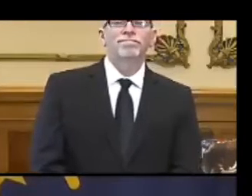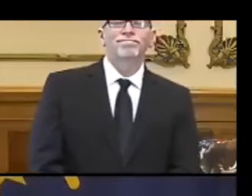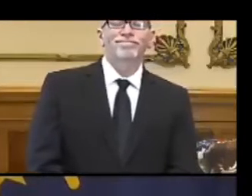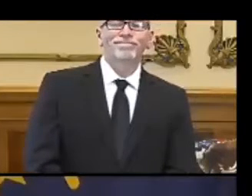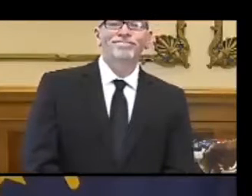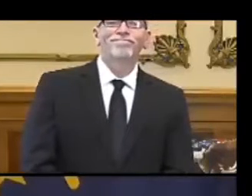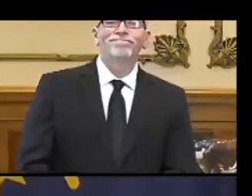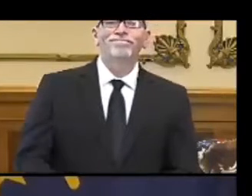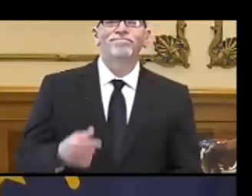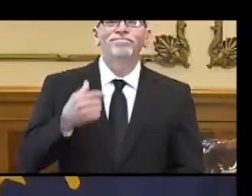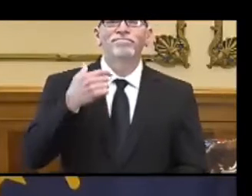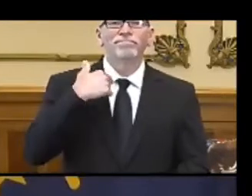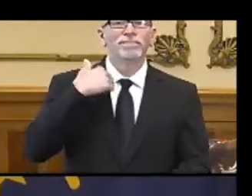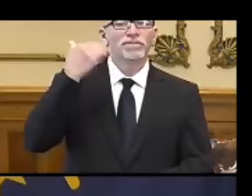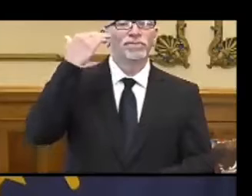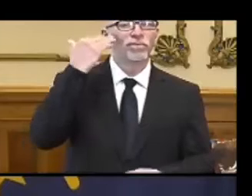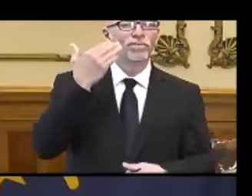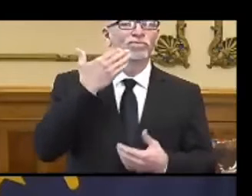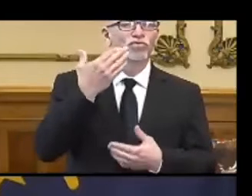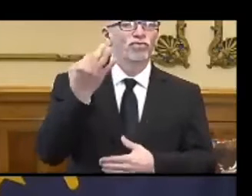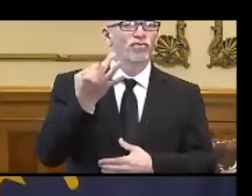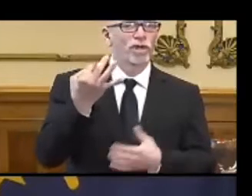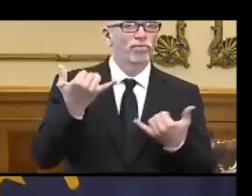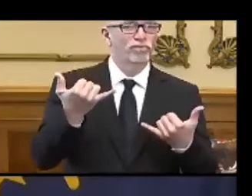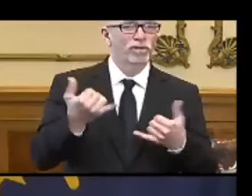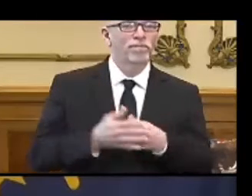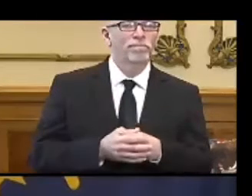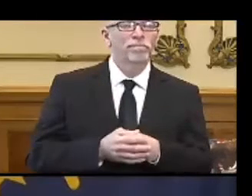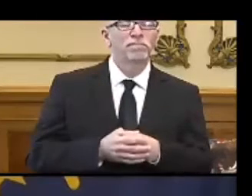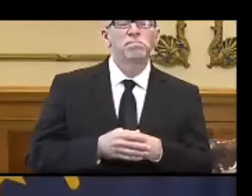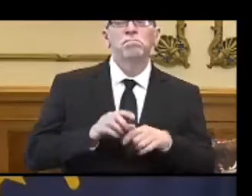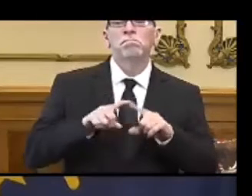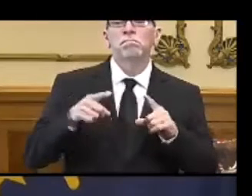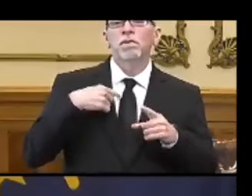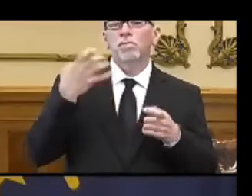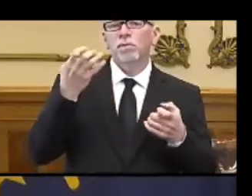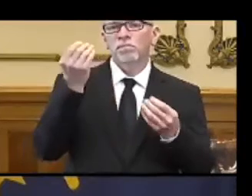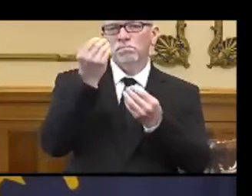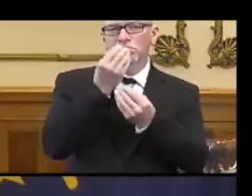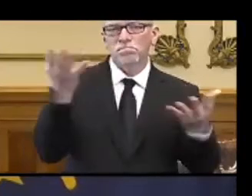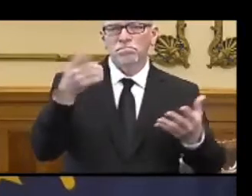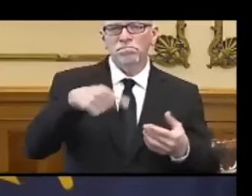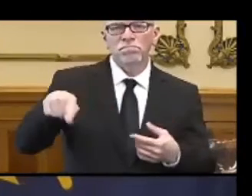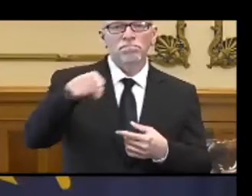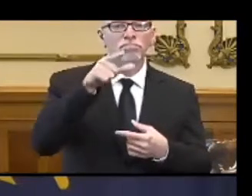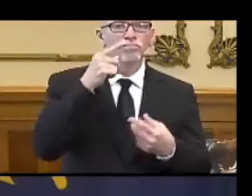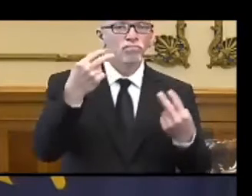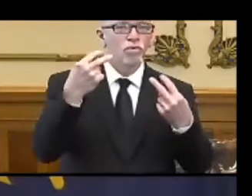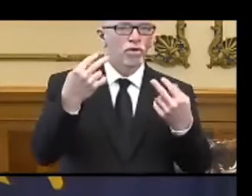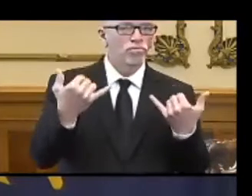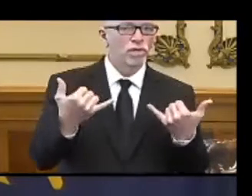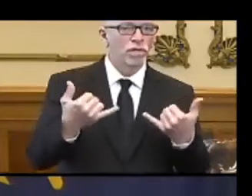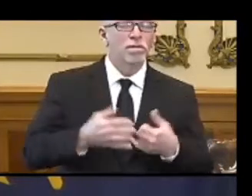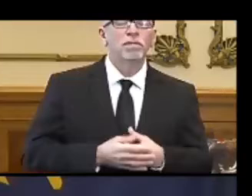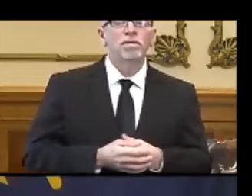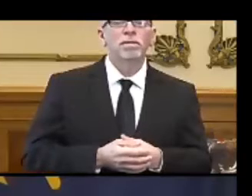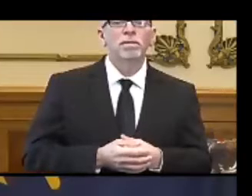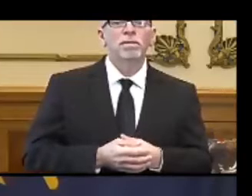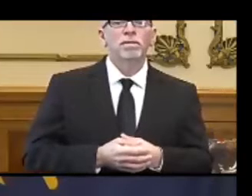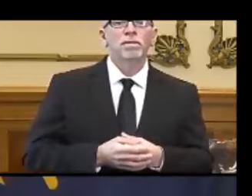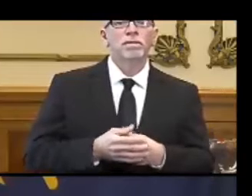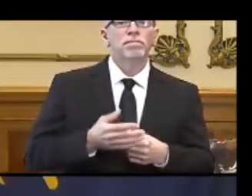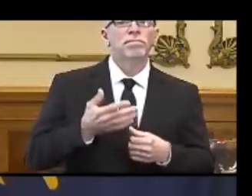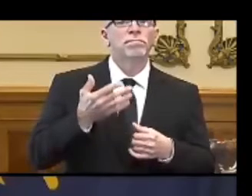I know it's Good Friday, but let me just say to everyone who is joining us today,